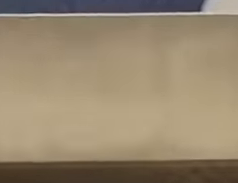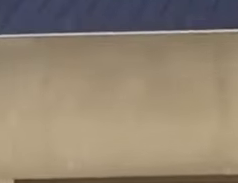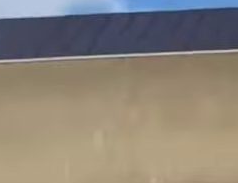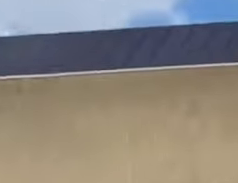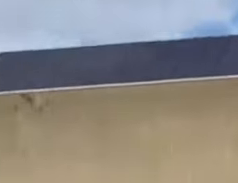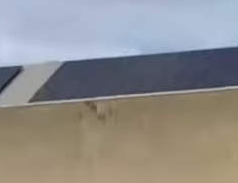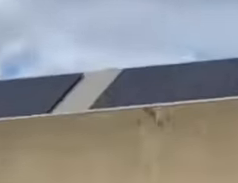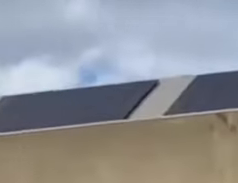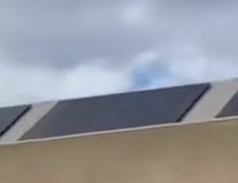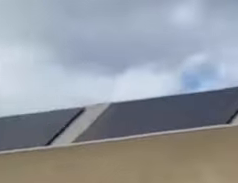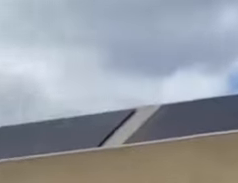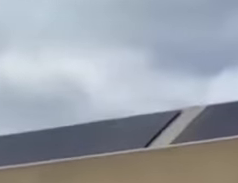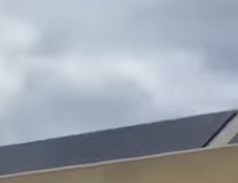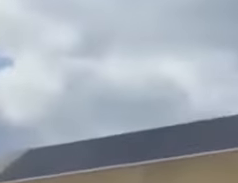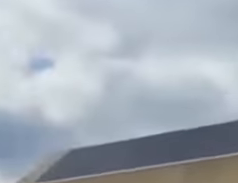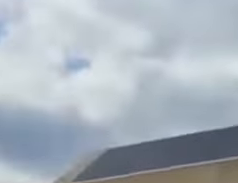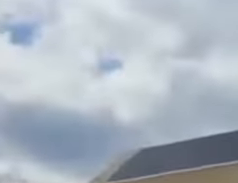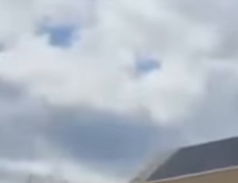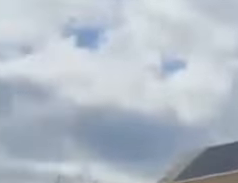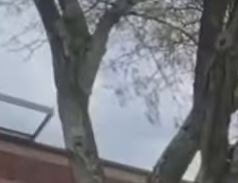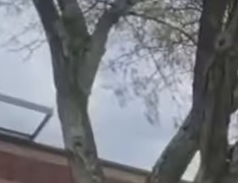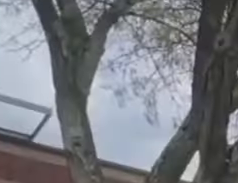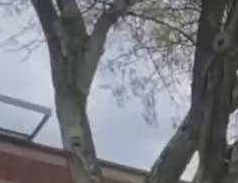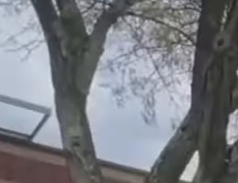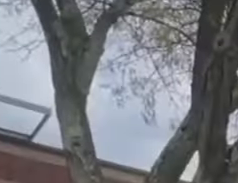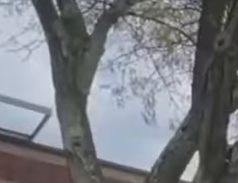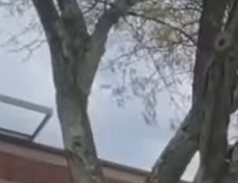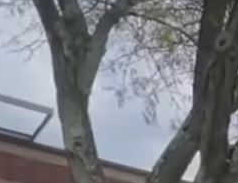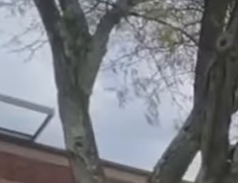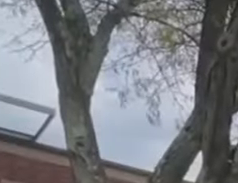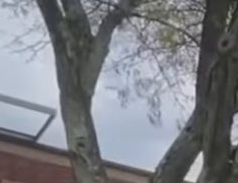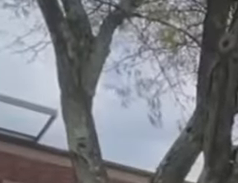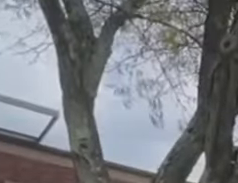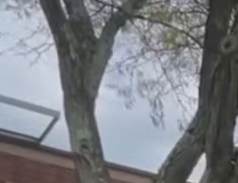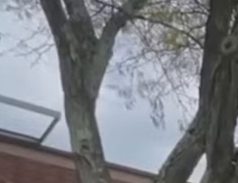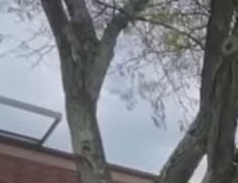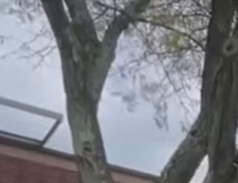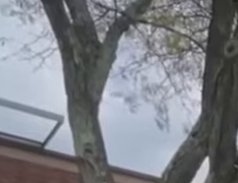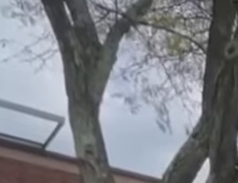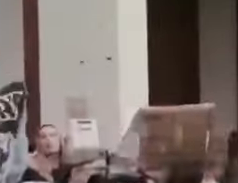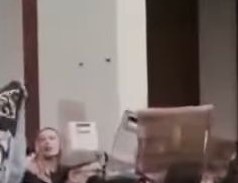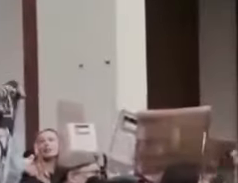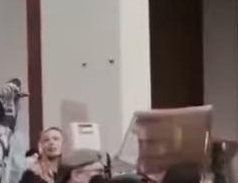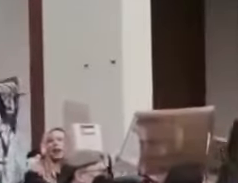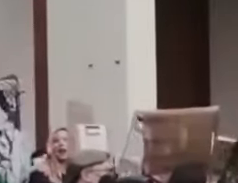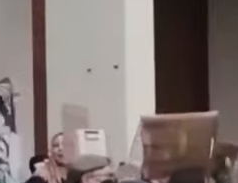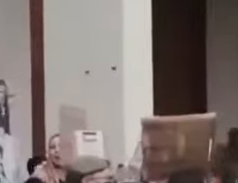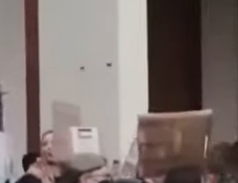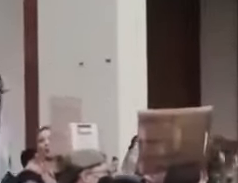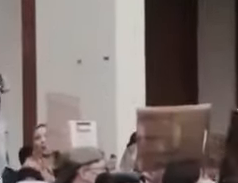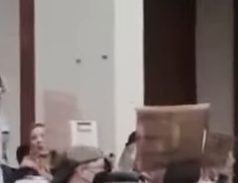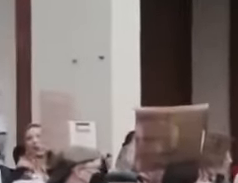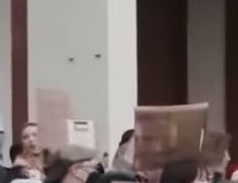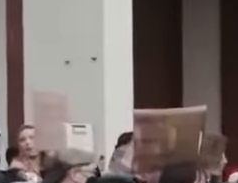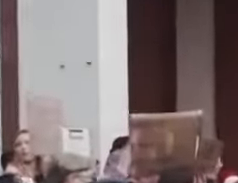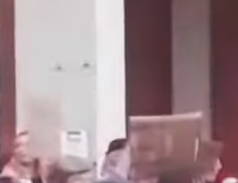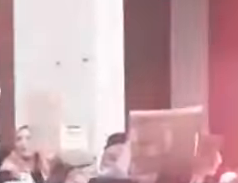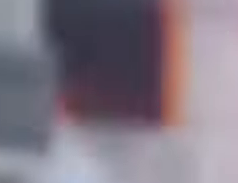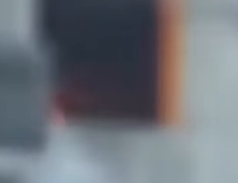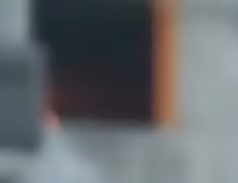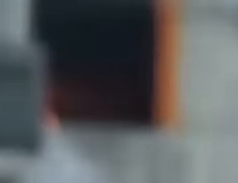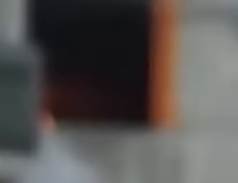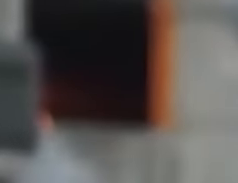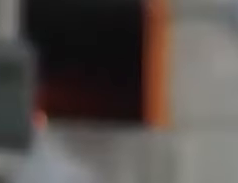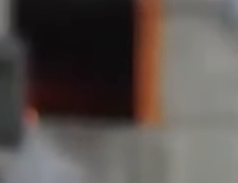This is a protest to celebrate the, quote, historic win of Hamas in